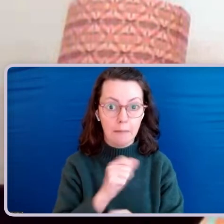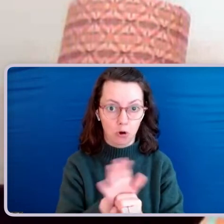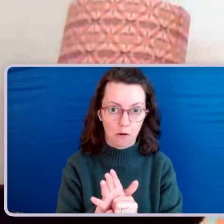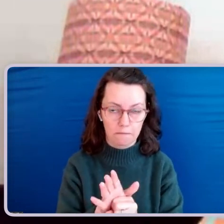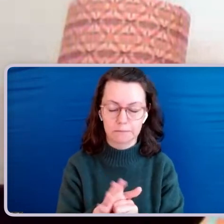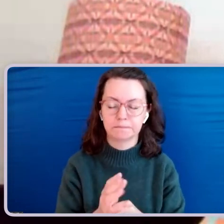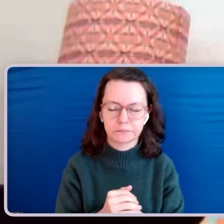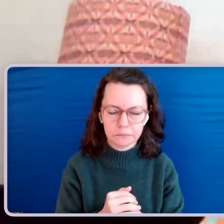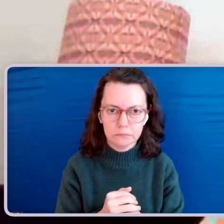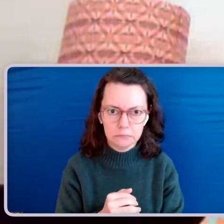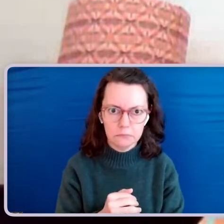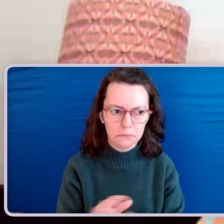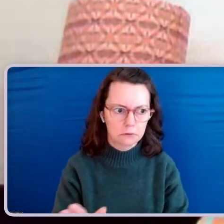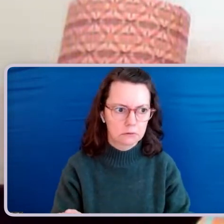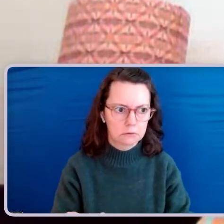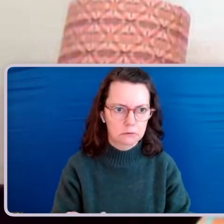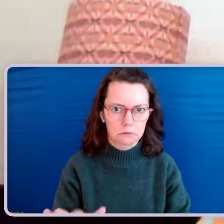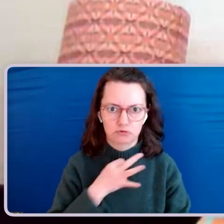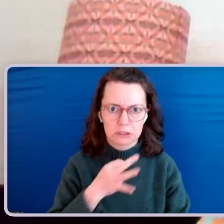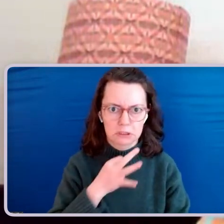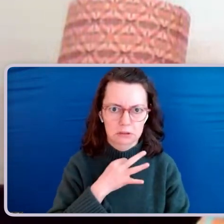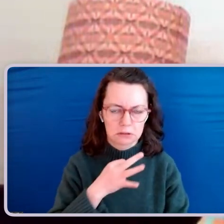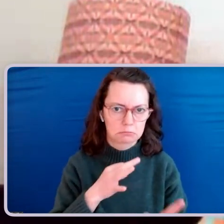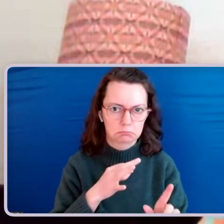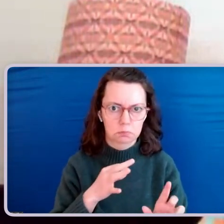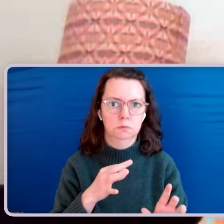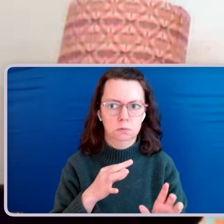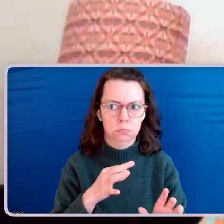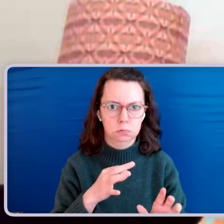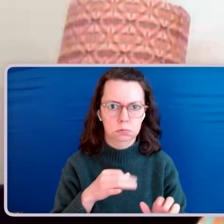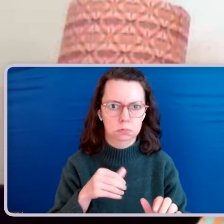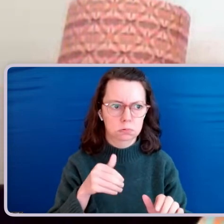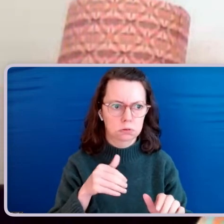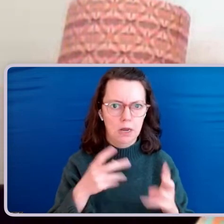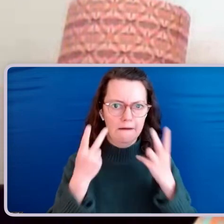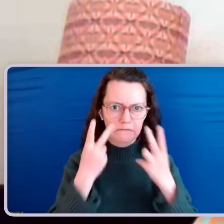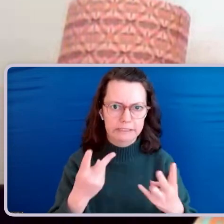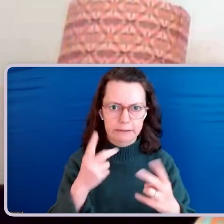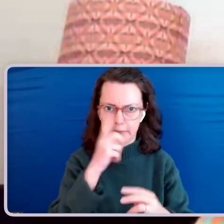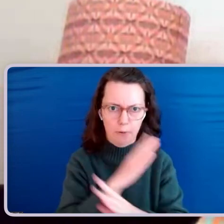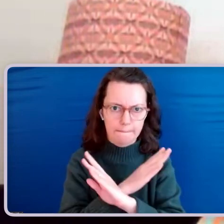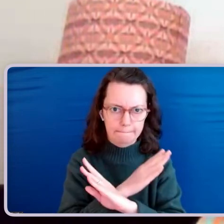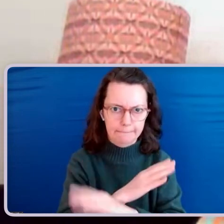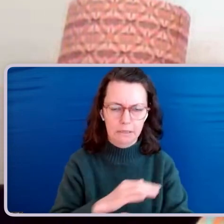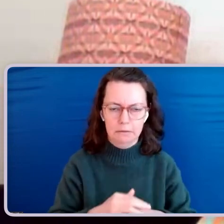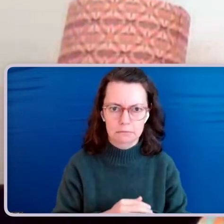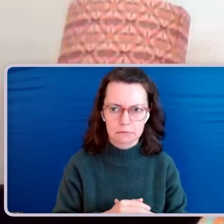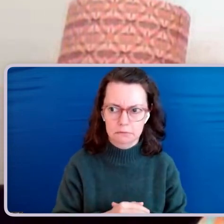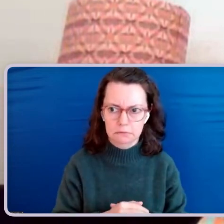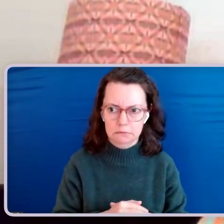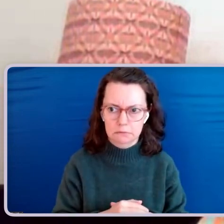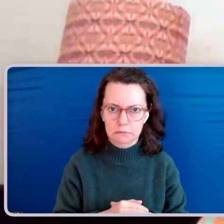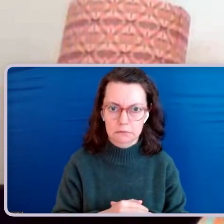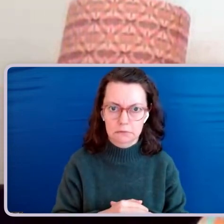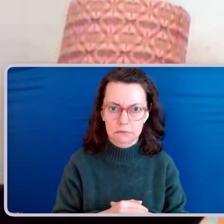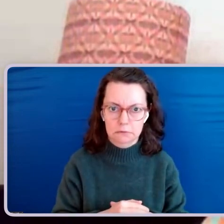risk for the prison population, so that meant that there were no visitors coming in, and people who were incarcerated weren't able to